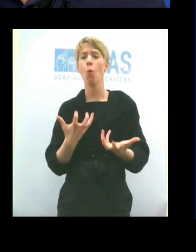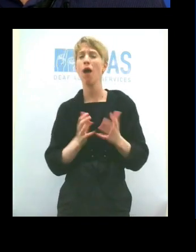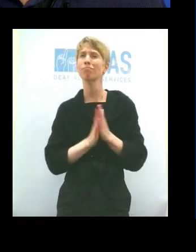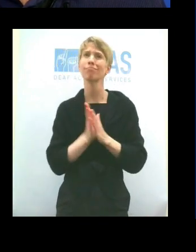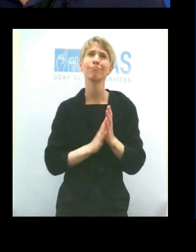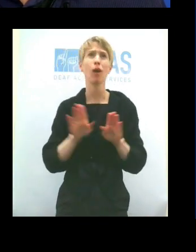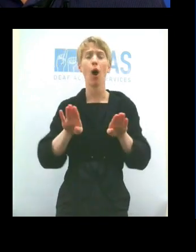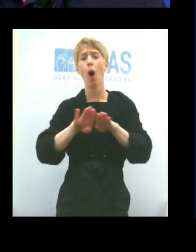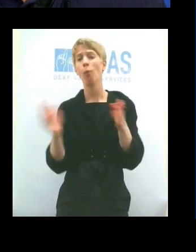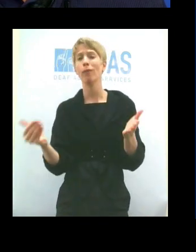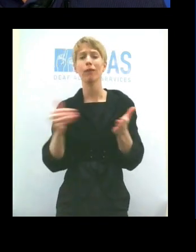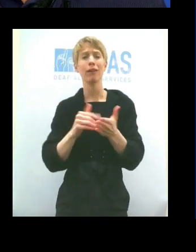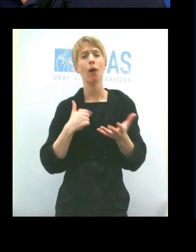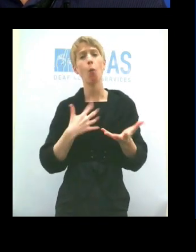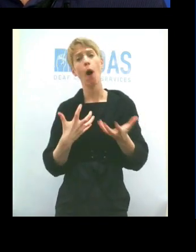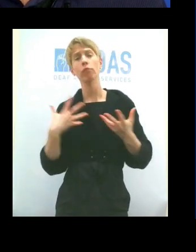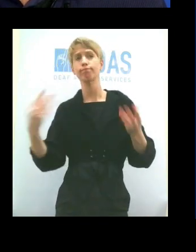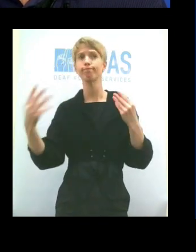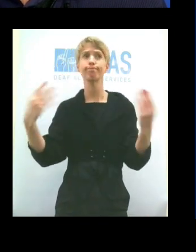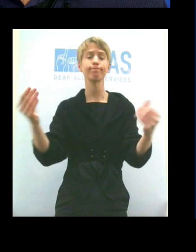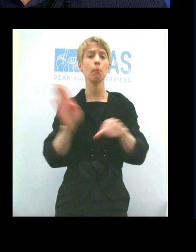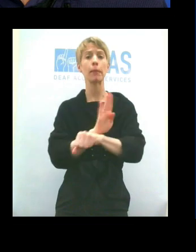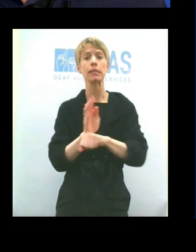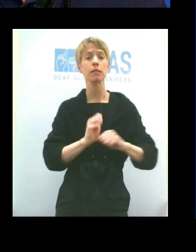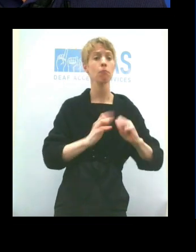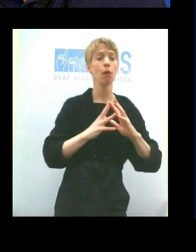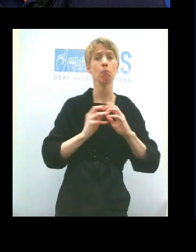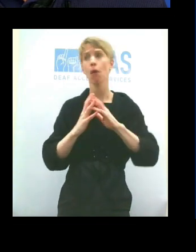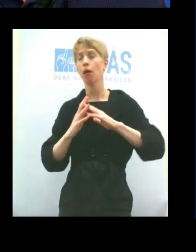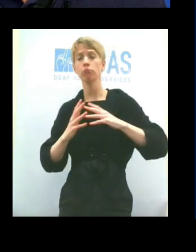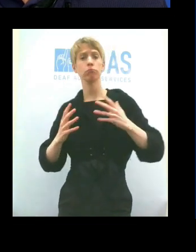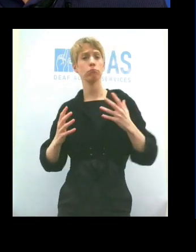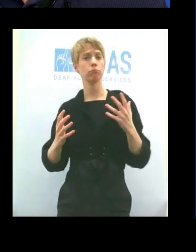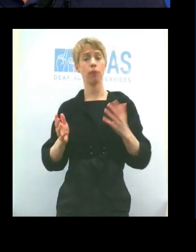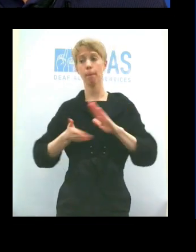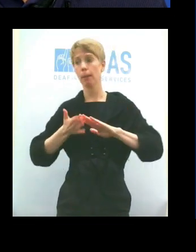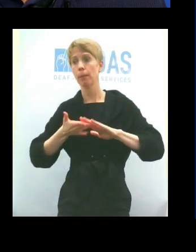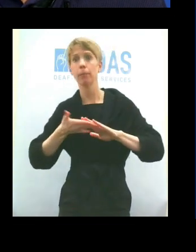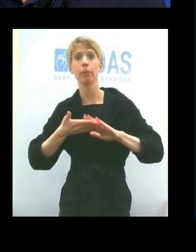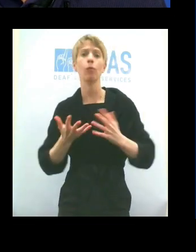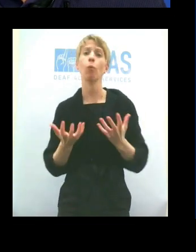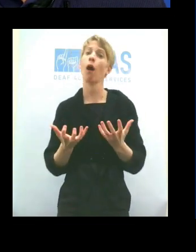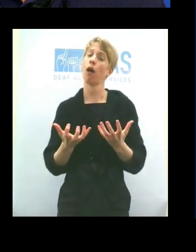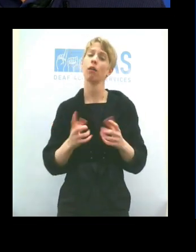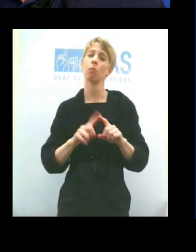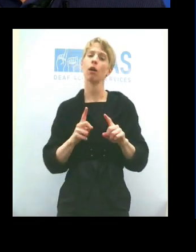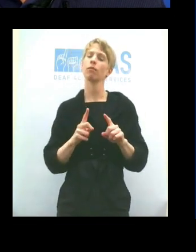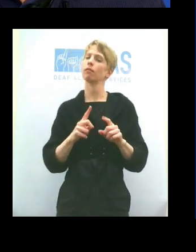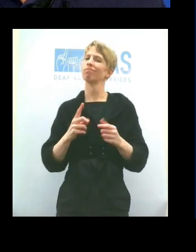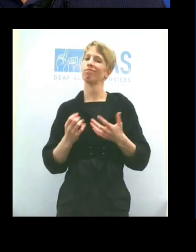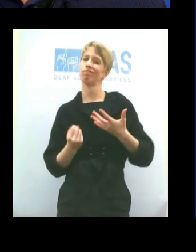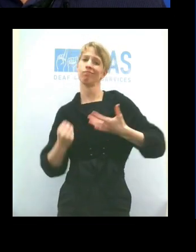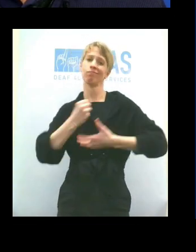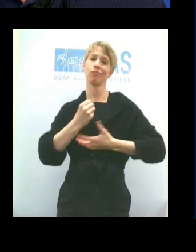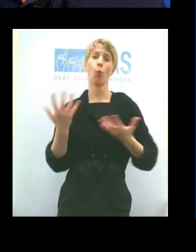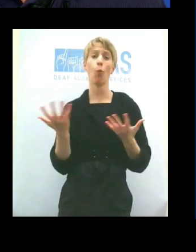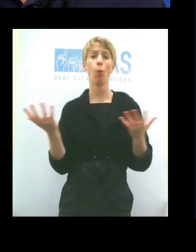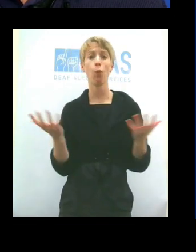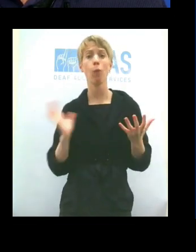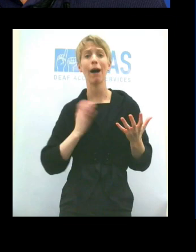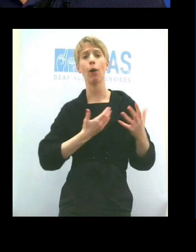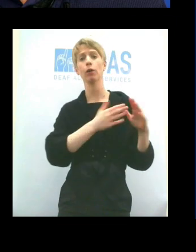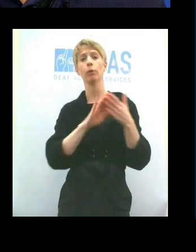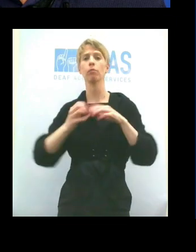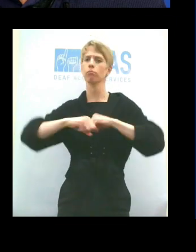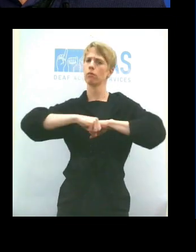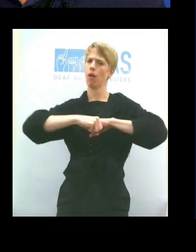as quickly as possible. I want to get our businesses back working, but we also have to do what's best to protect our community. We're all in this together, from the